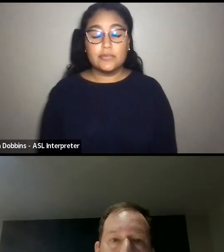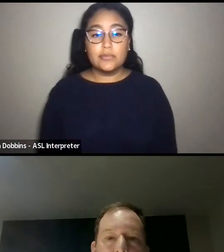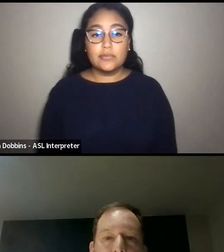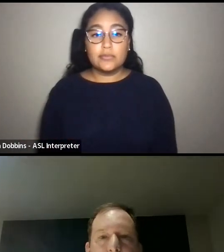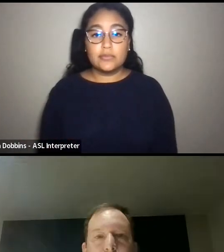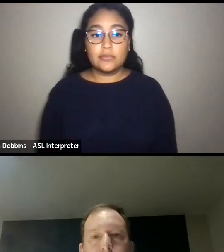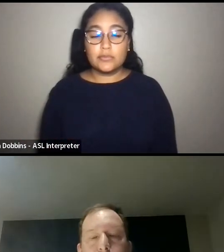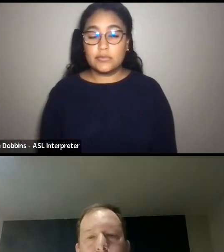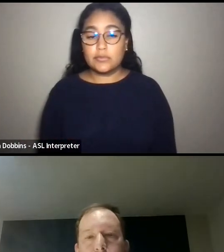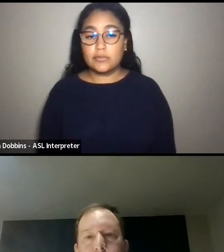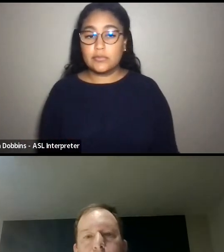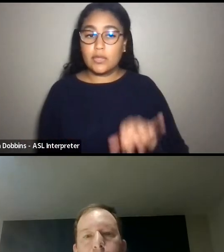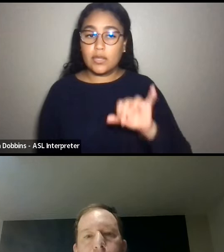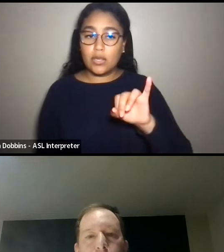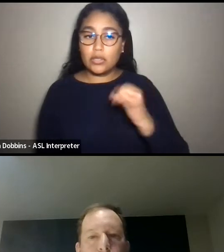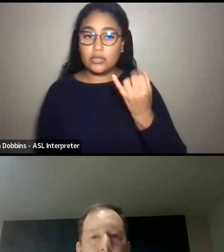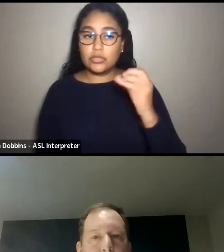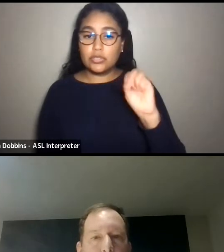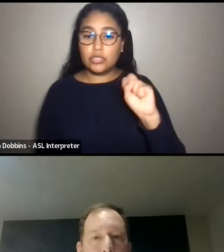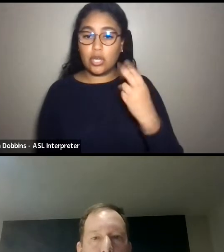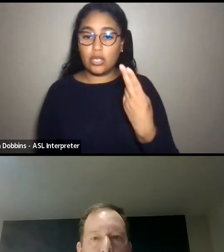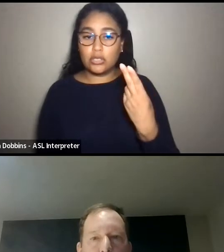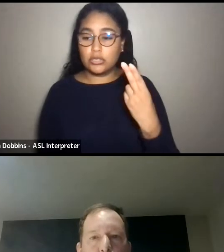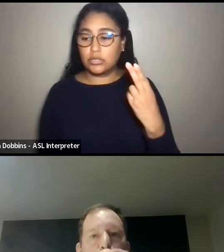Josh Weinberg.